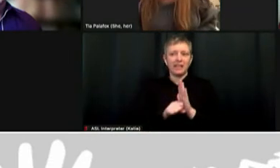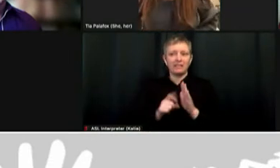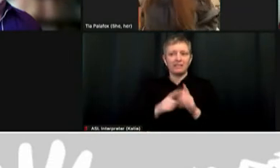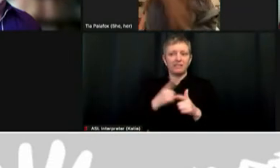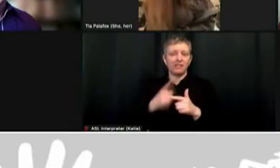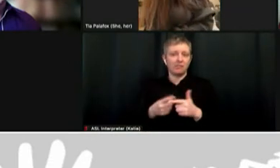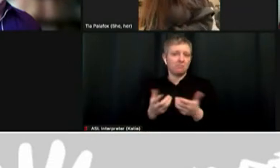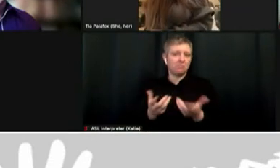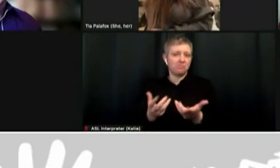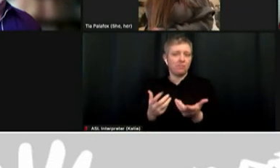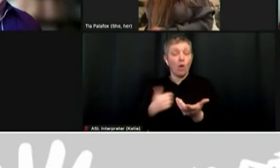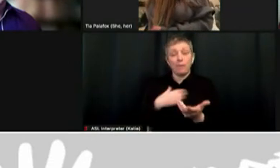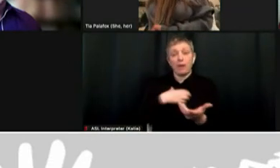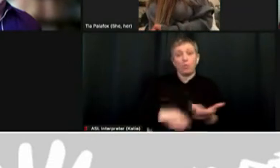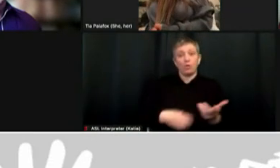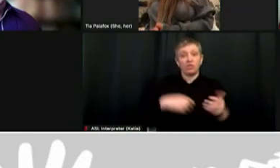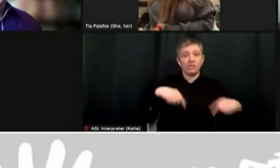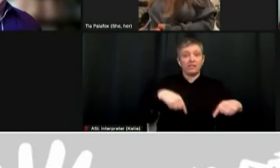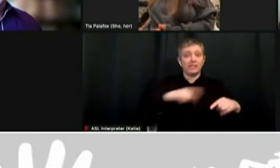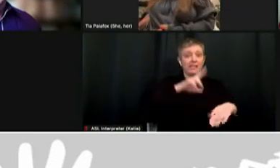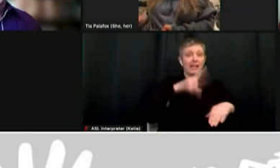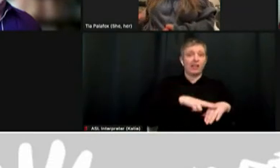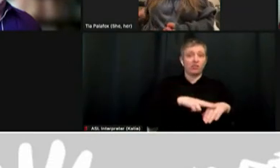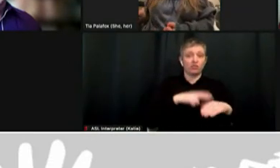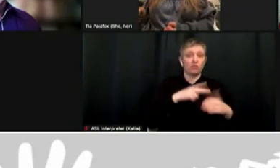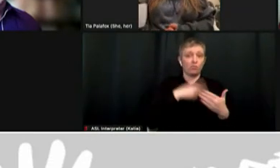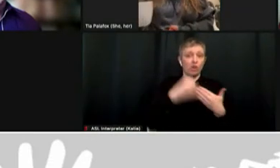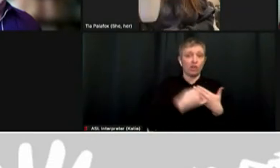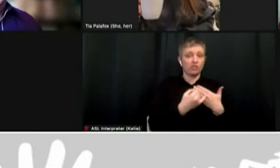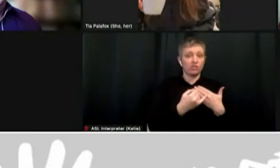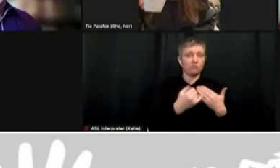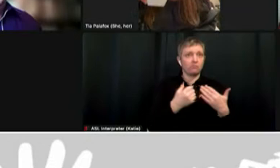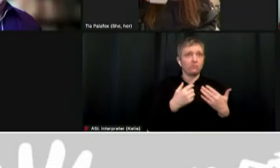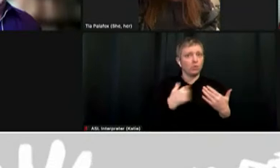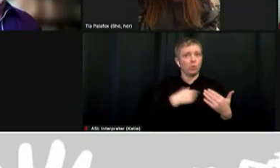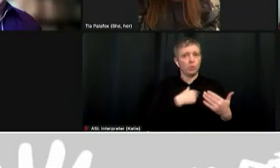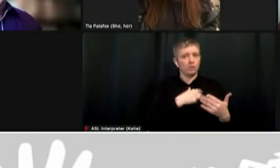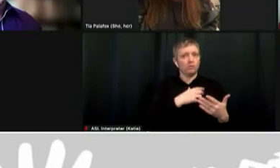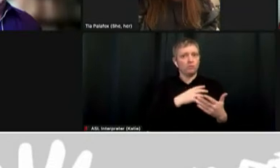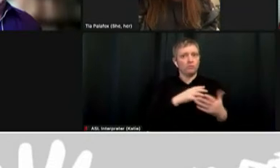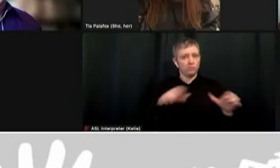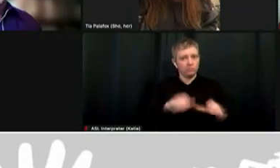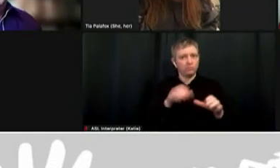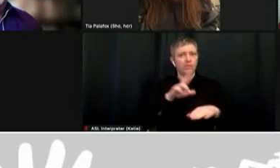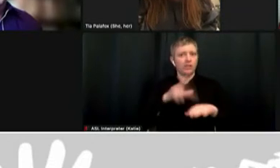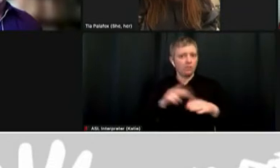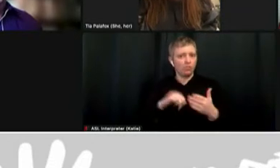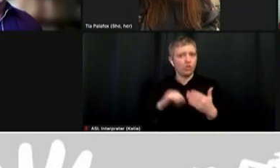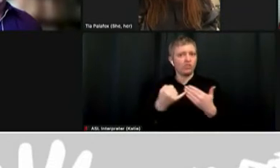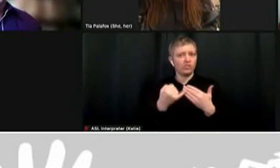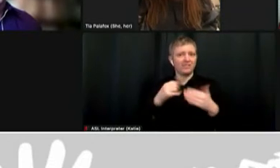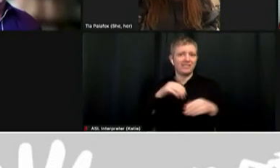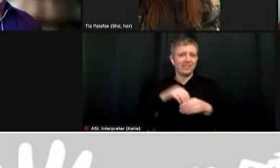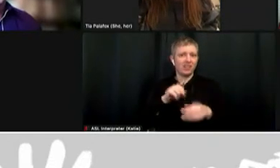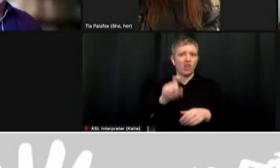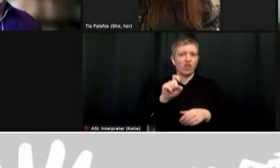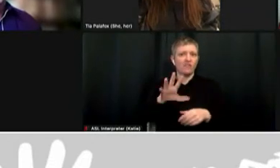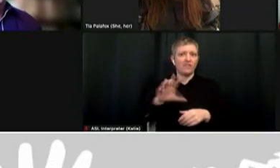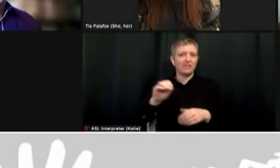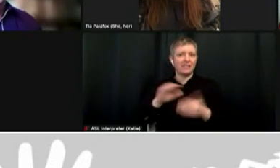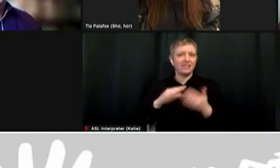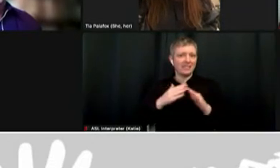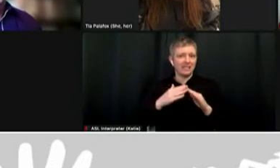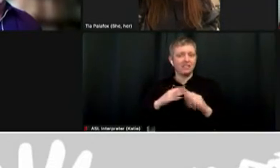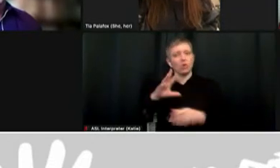some point. We did a national project in 100 American cities, including Portland. And I was hoping the whole set of metrics, just like you have the